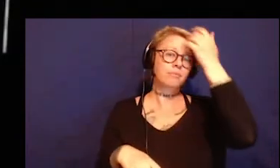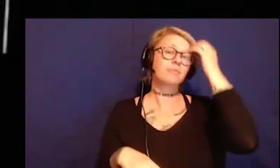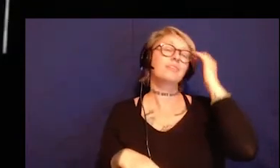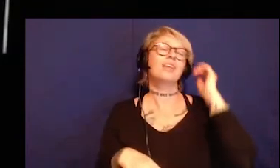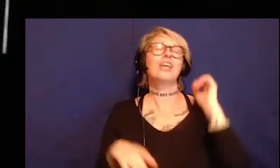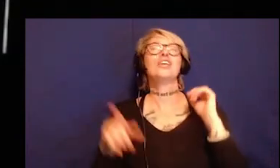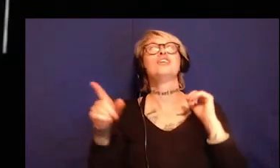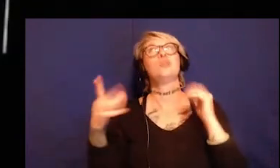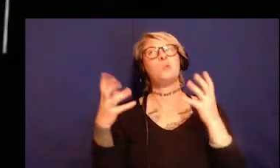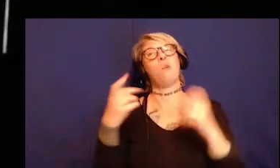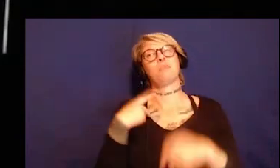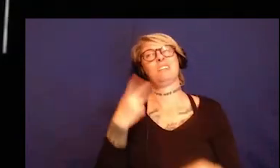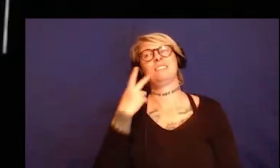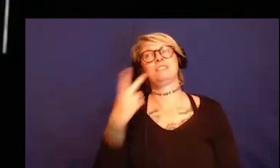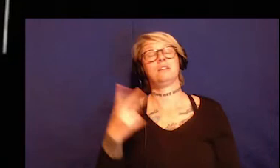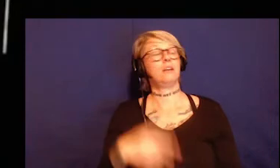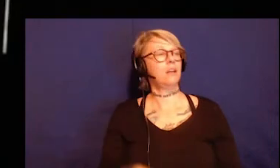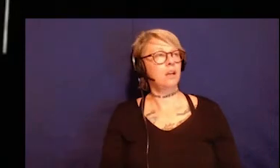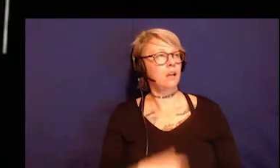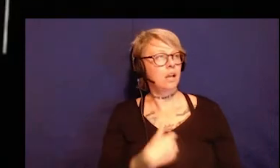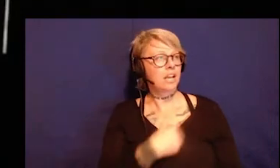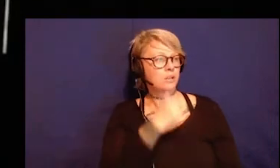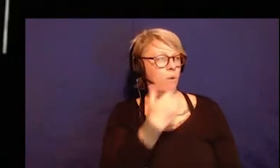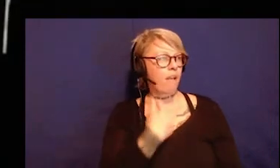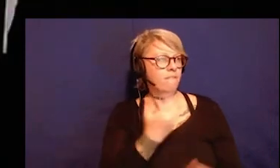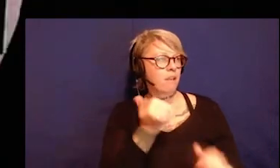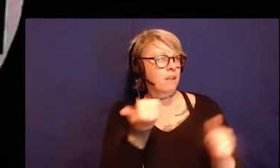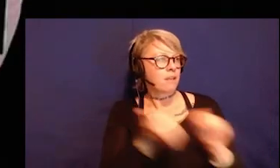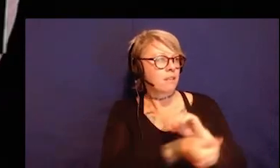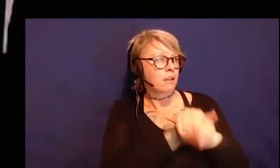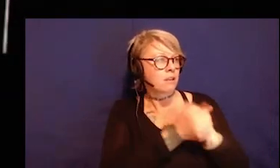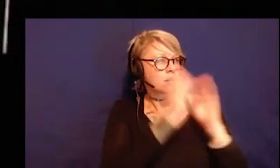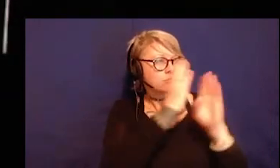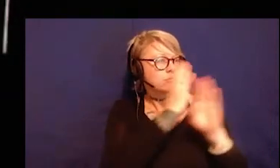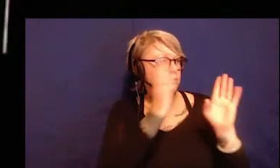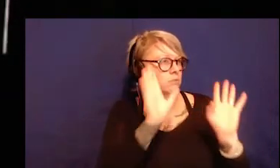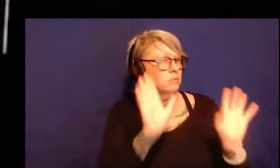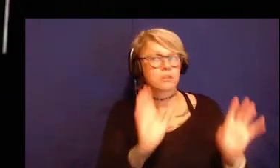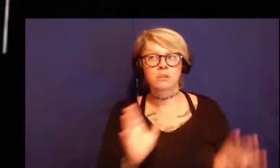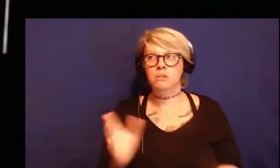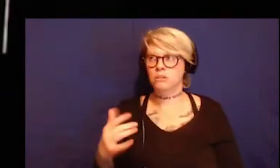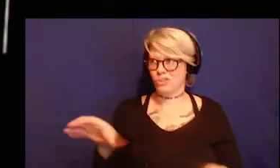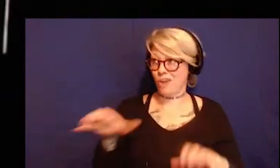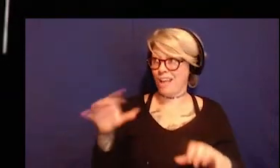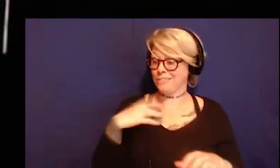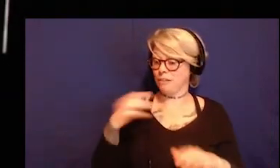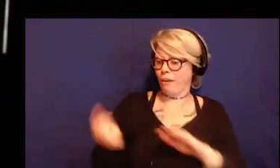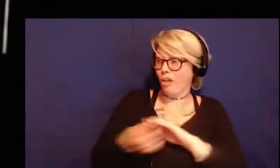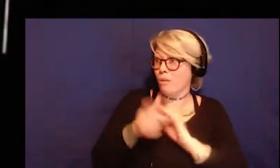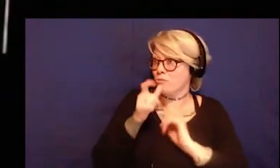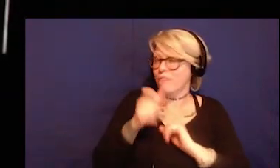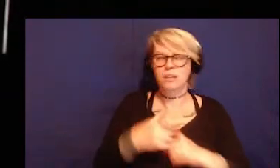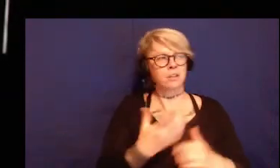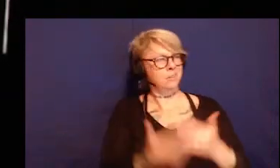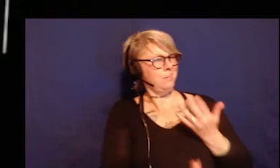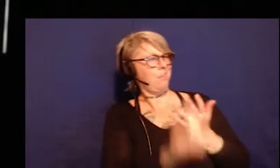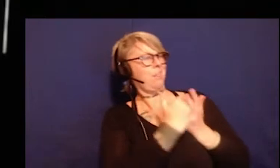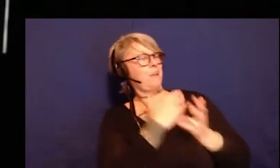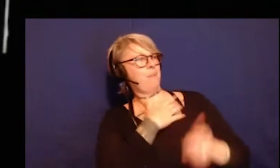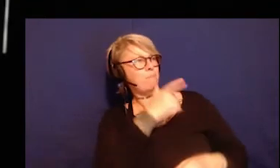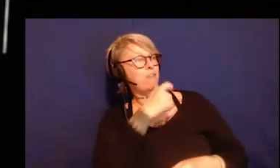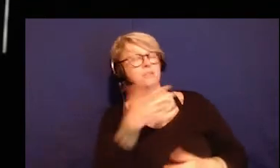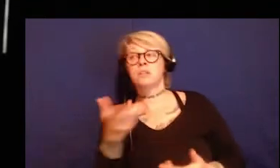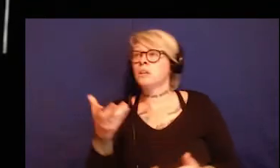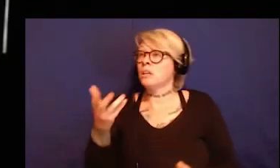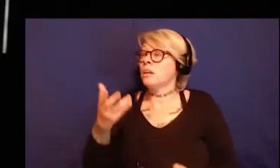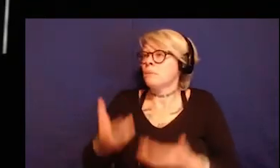You wanted me to see it. I don't have anything to hide. You're acting like you do. Because you invaded my privacy. Maybe a bit. But it